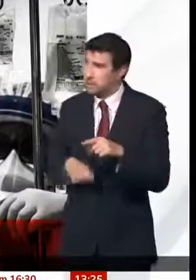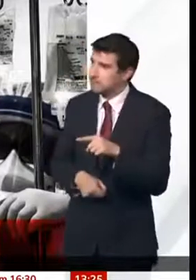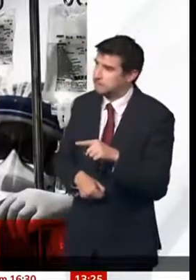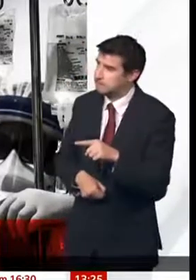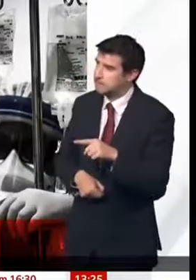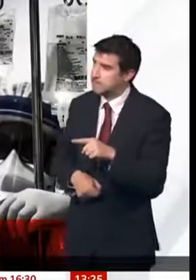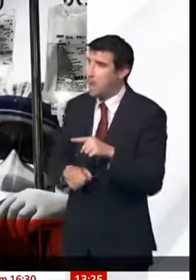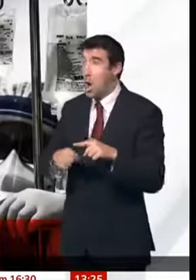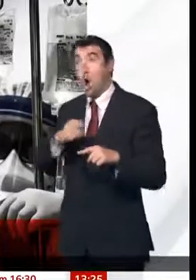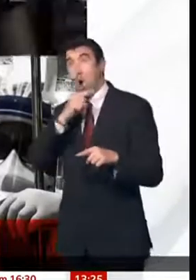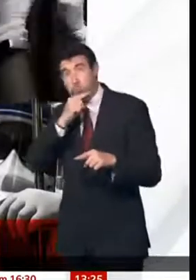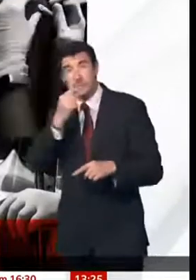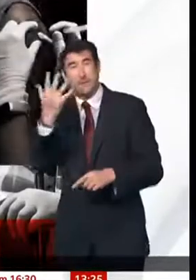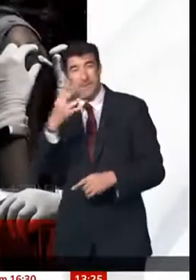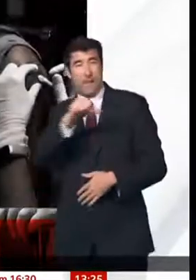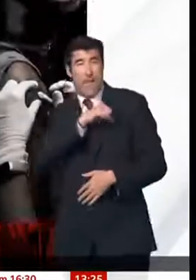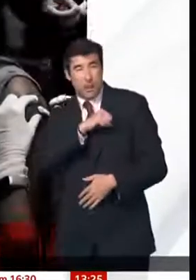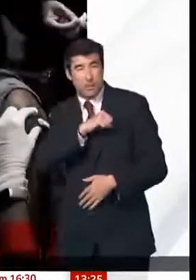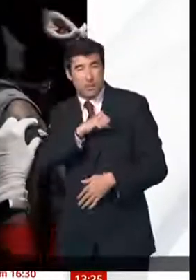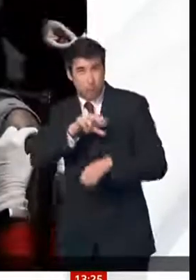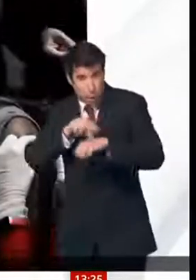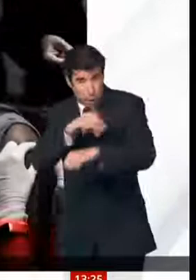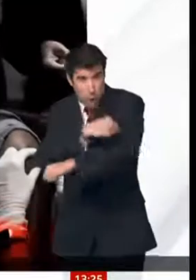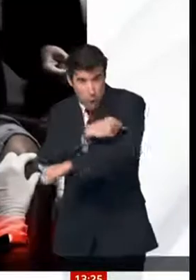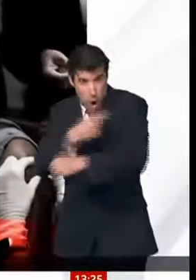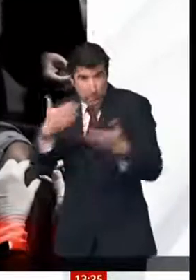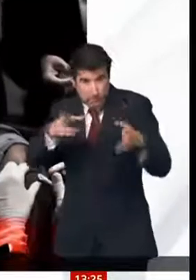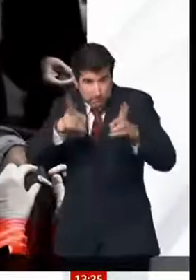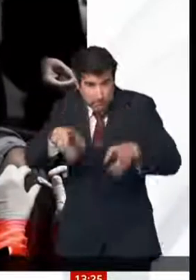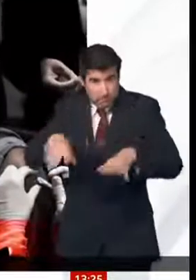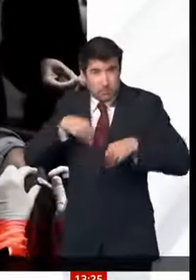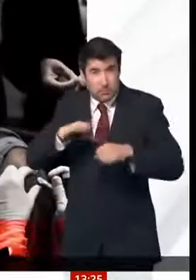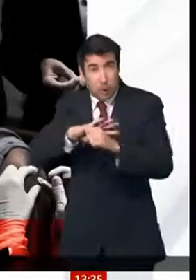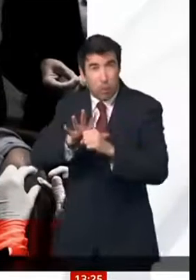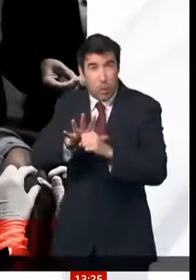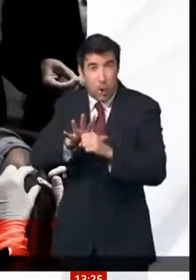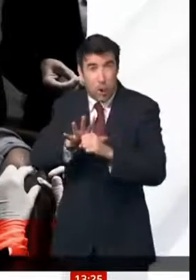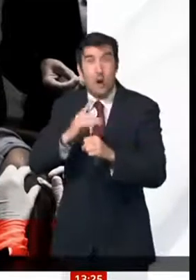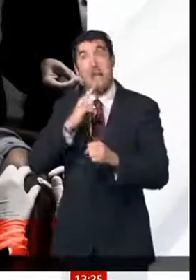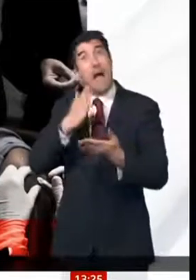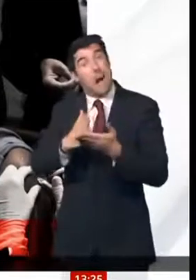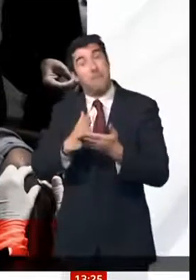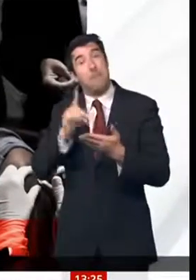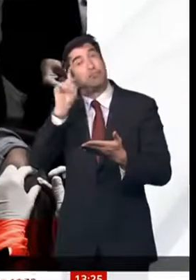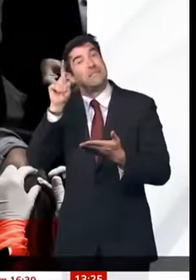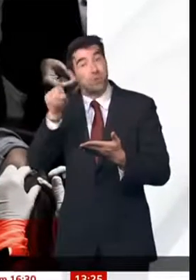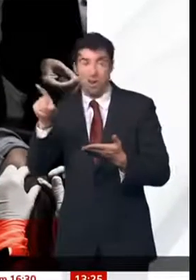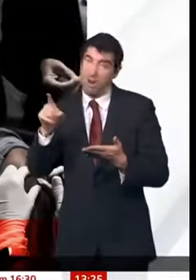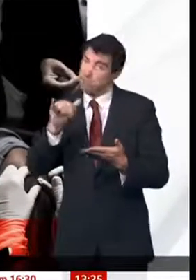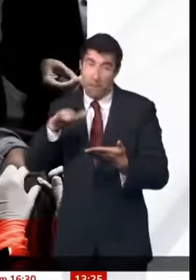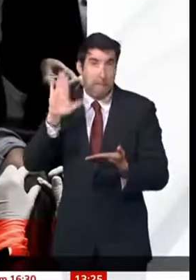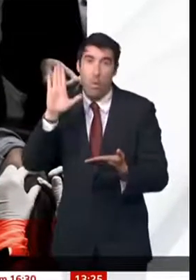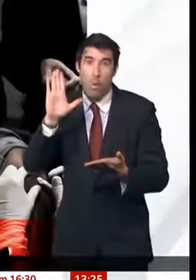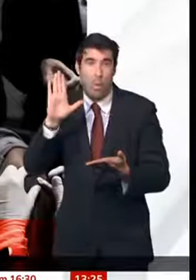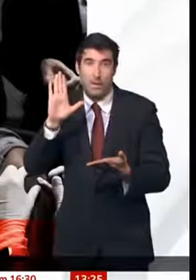is likely to be much higher. And even though health and care workers were supposed to be prioritised for COVID jabs as soon as they became